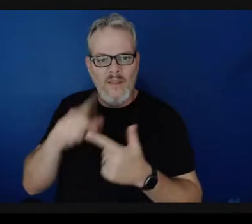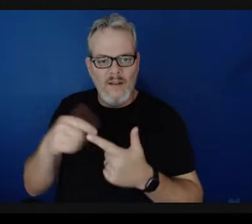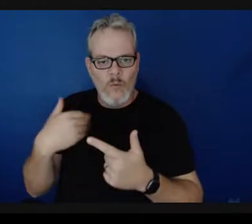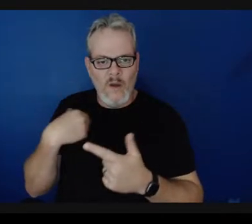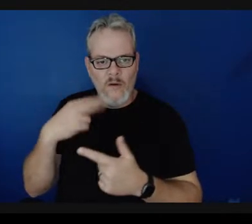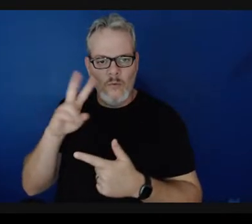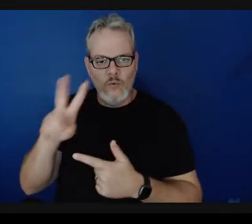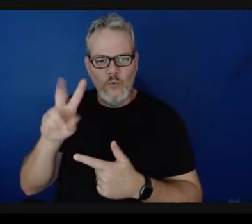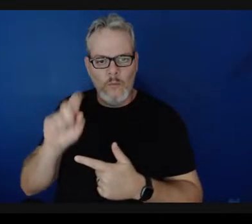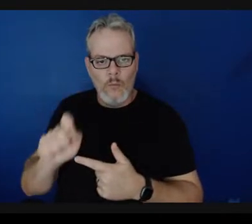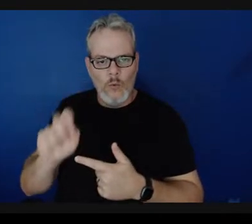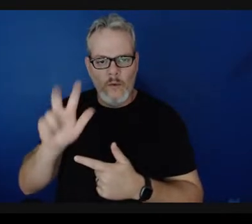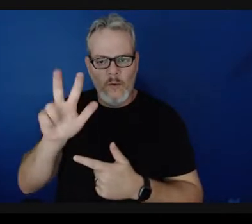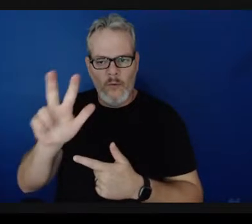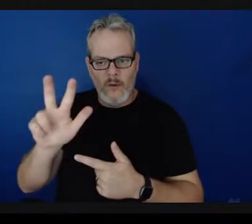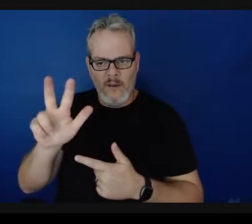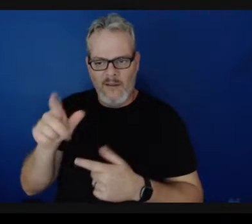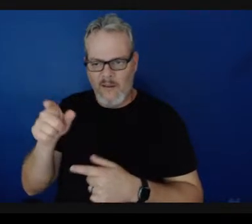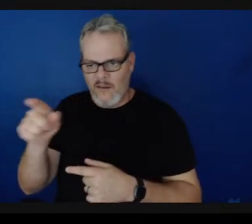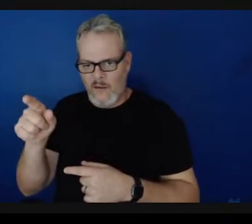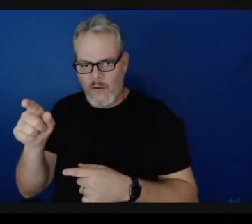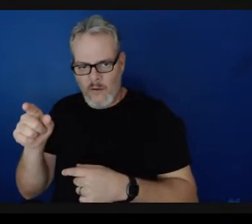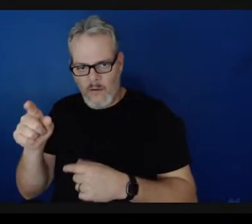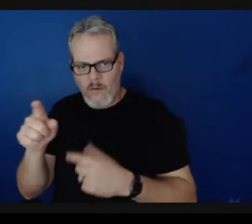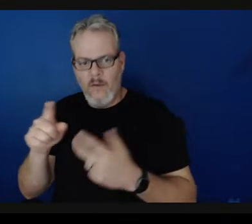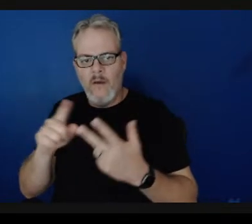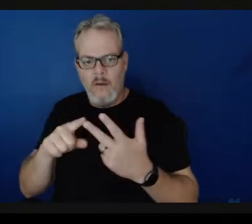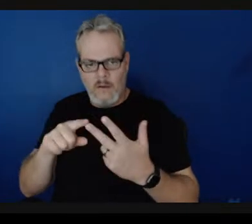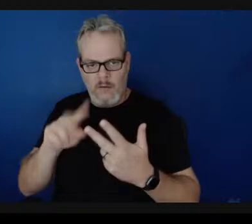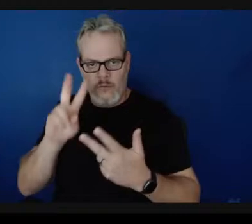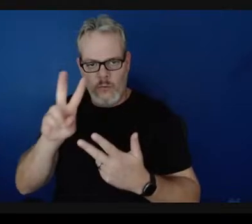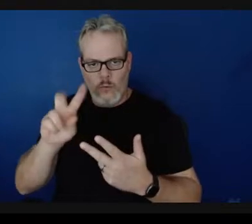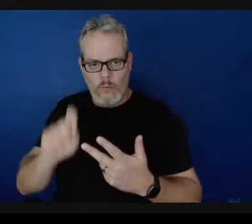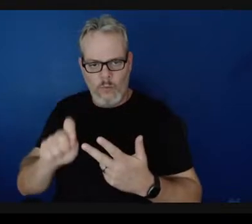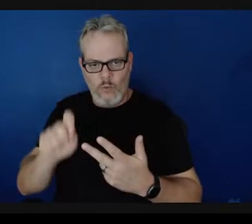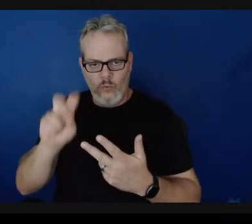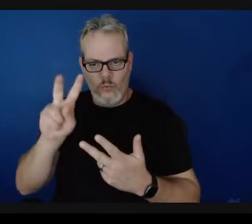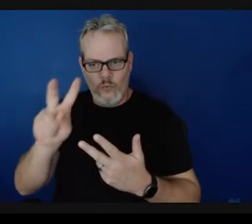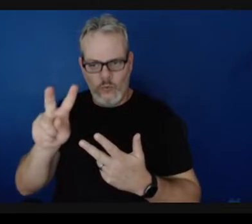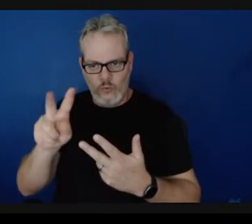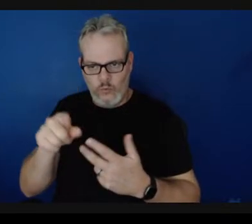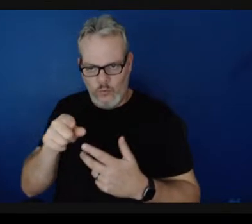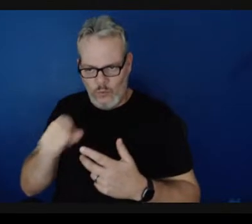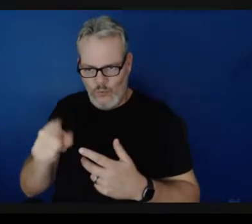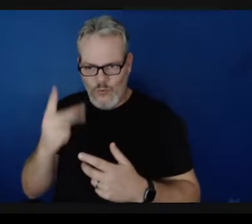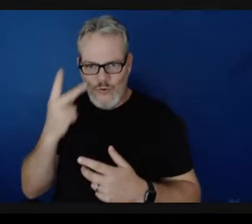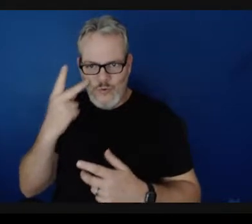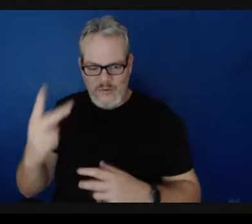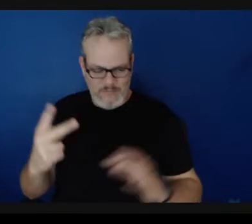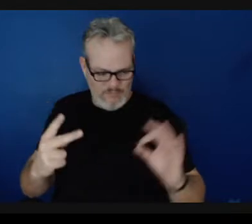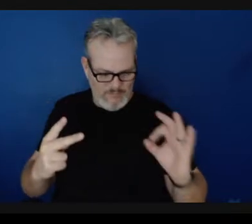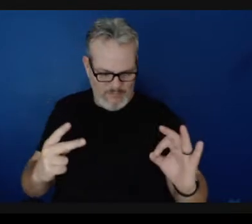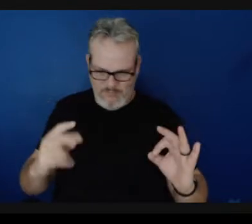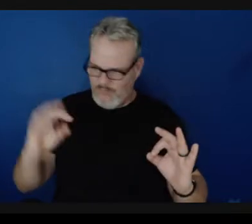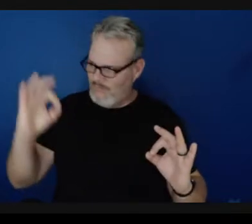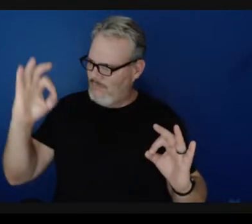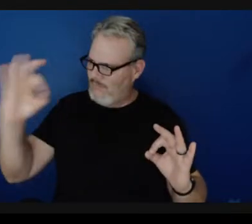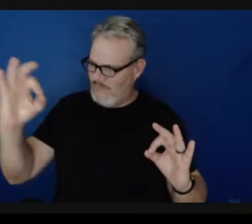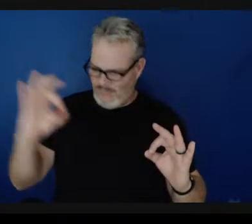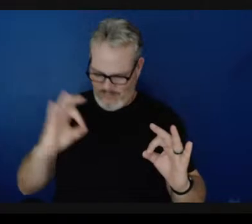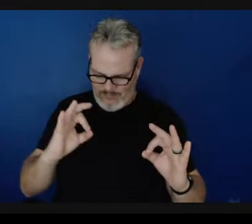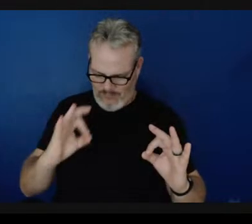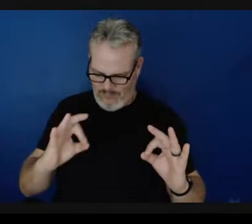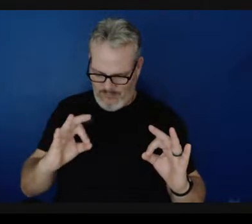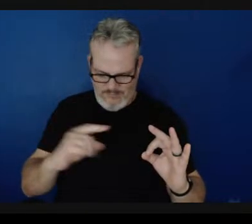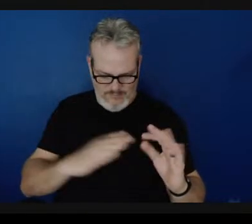2.3 over here, and a 2.2 in between the two. And so it shows you this area of adjustment here